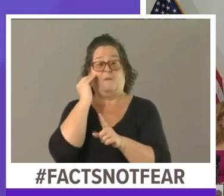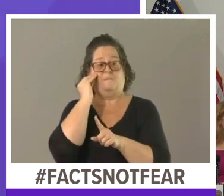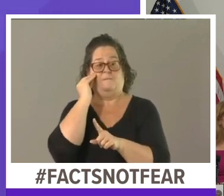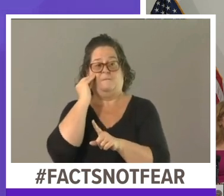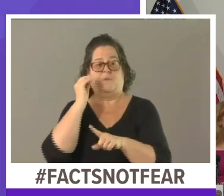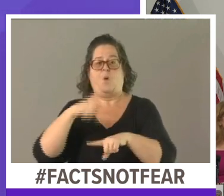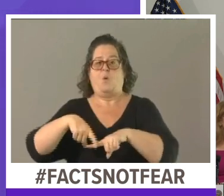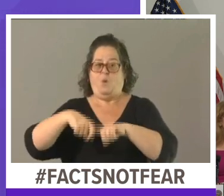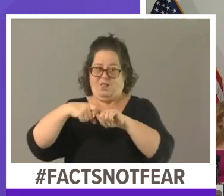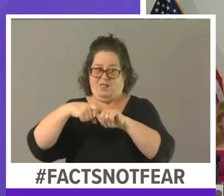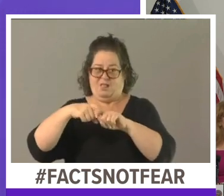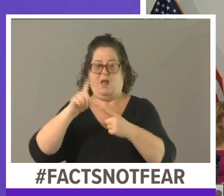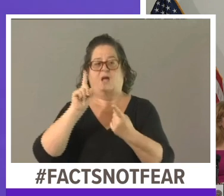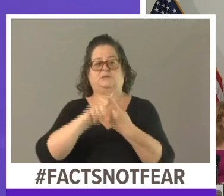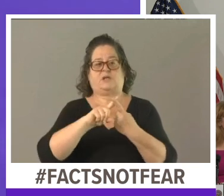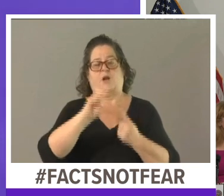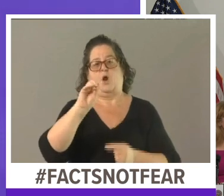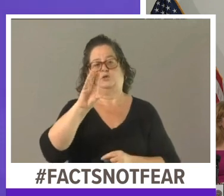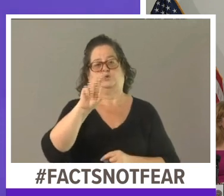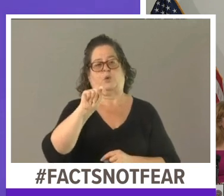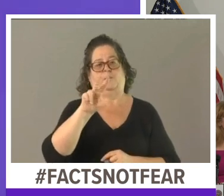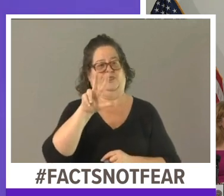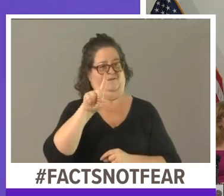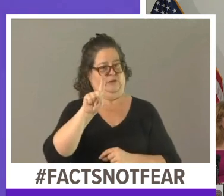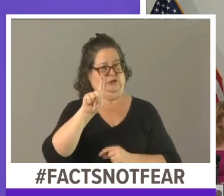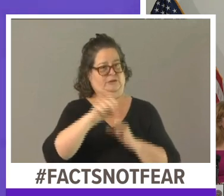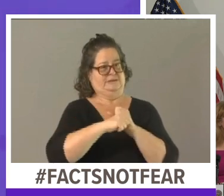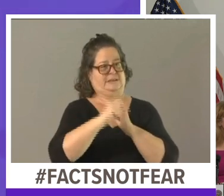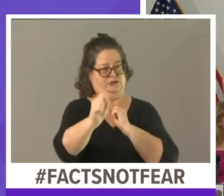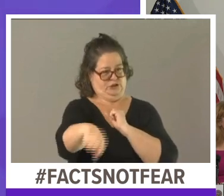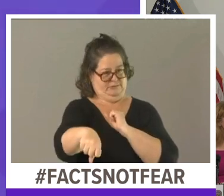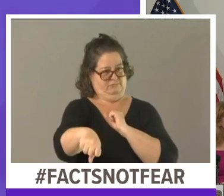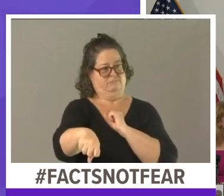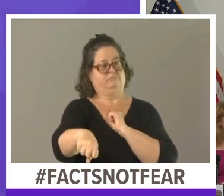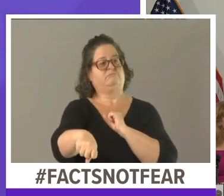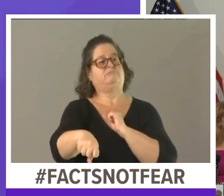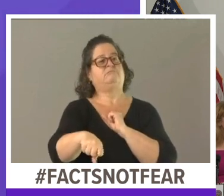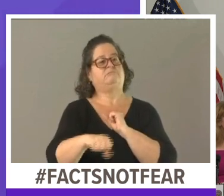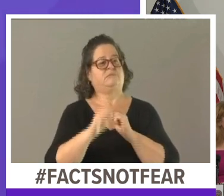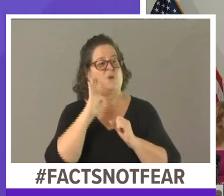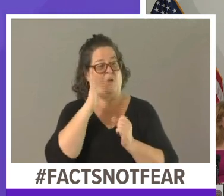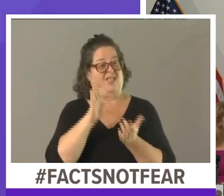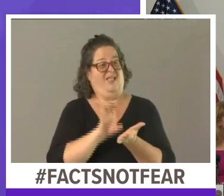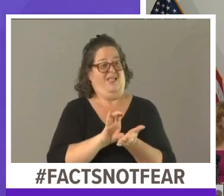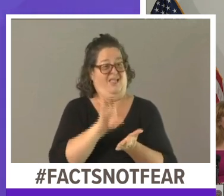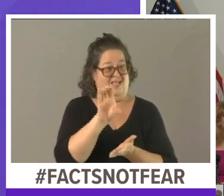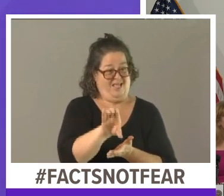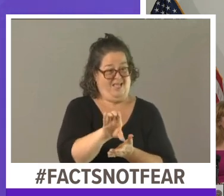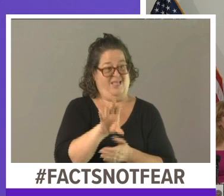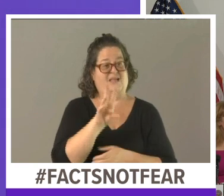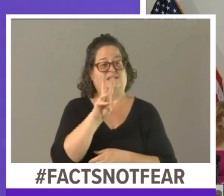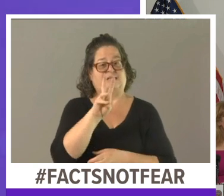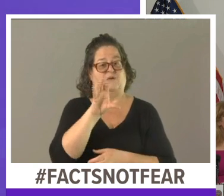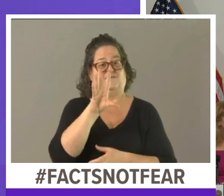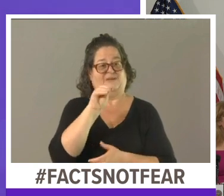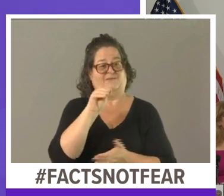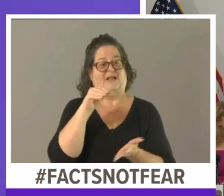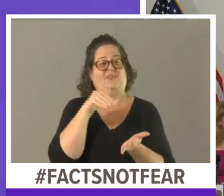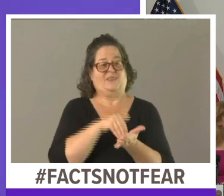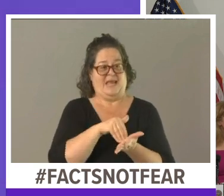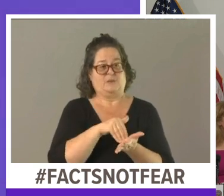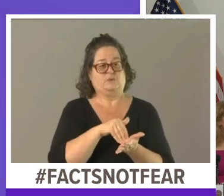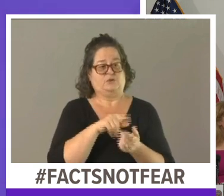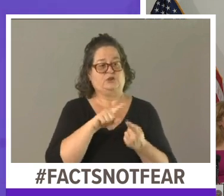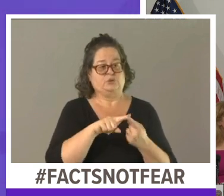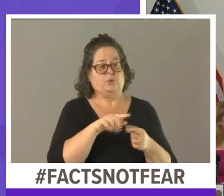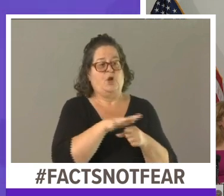31st, along with $650,000 for community action agencies to improve staffing and administration